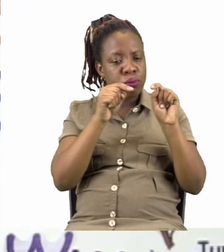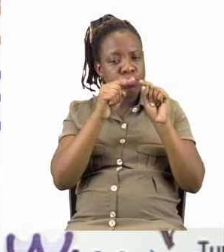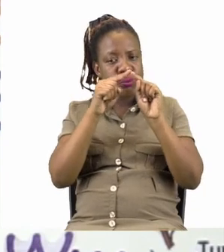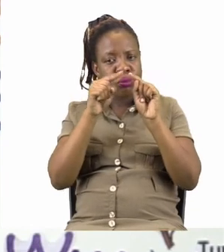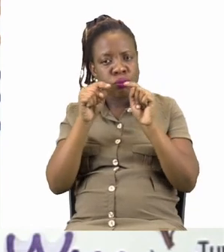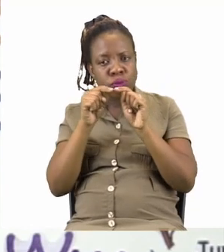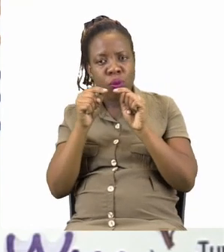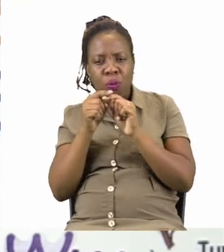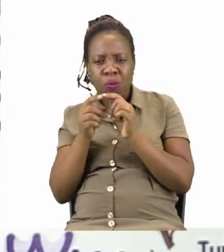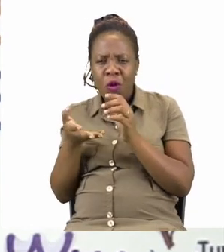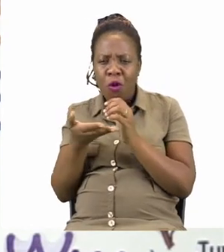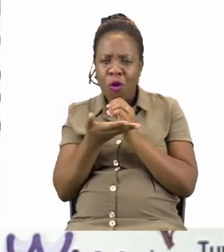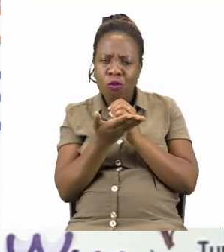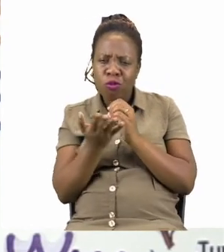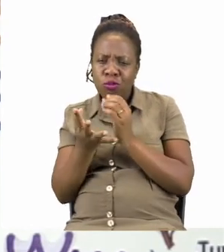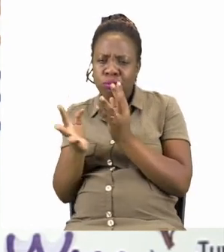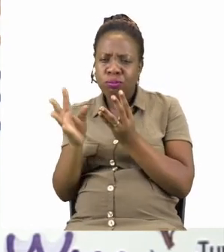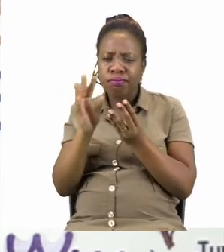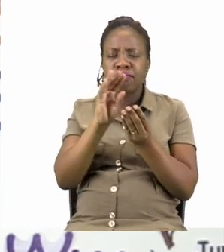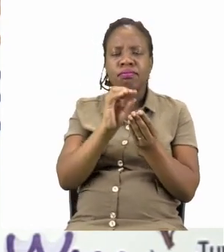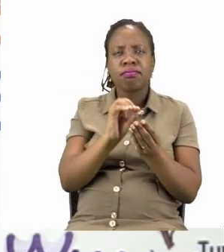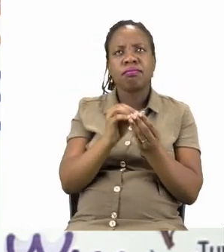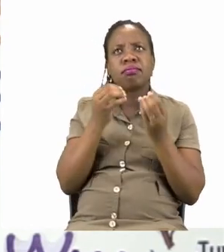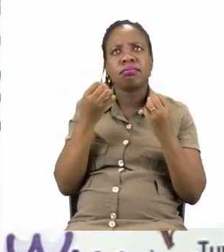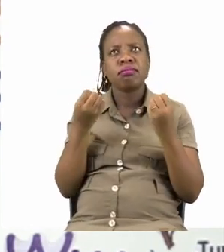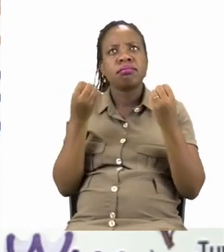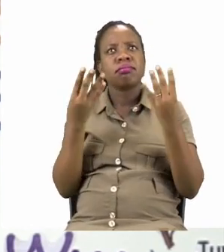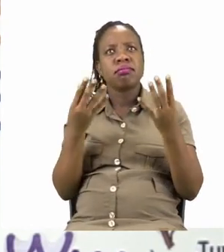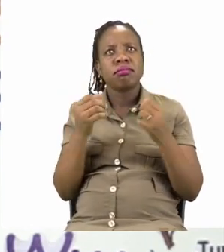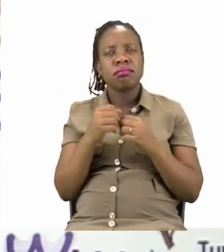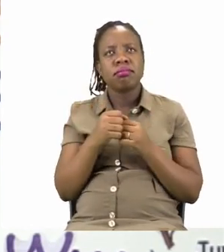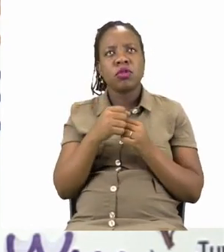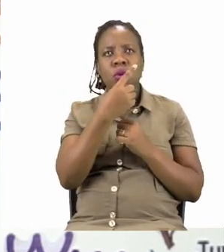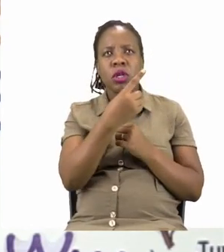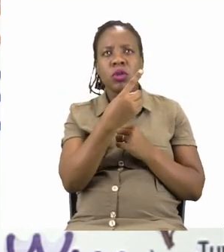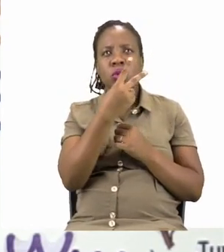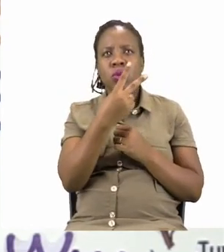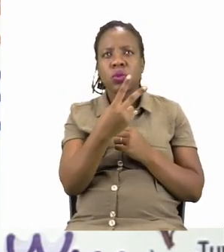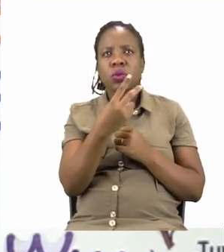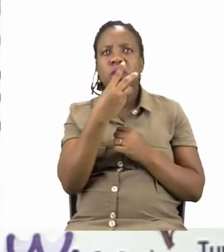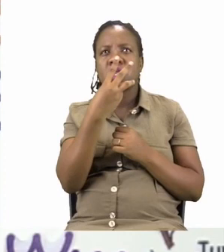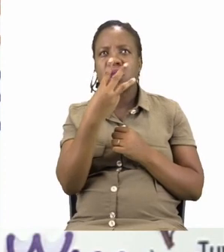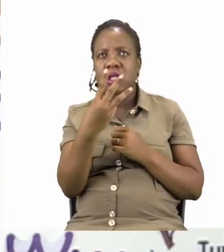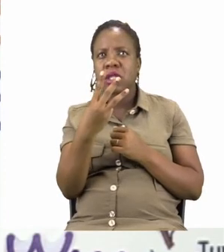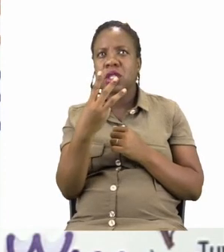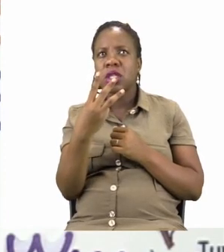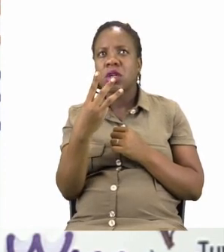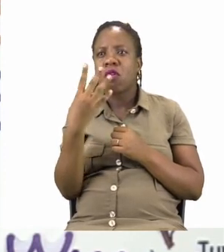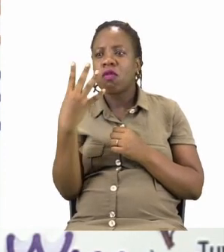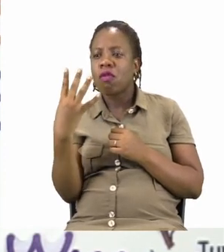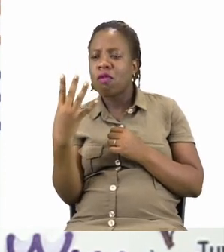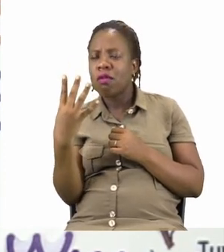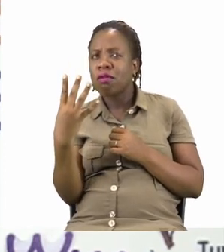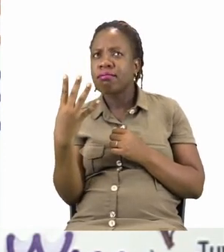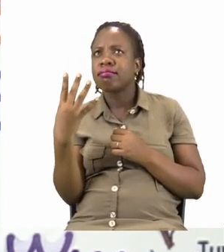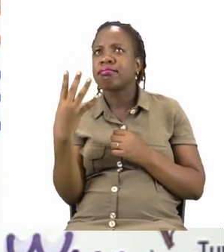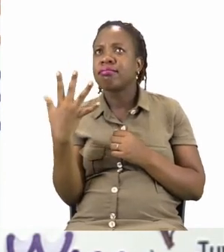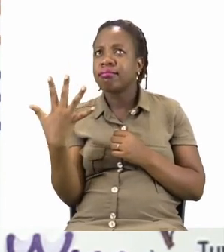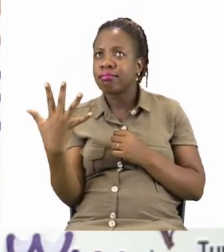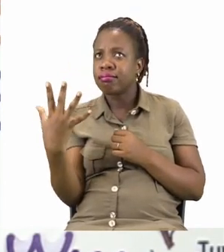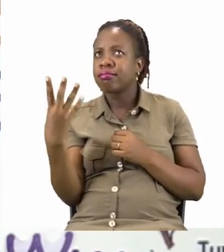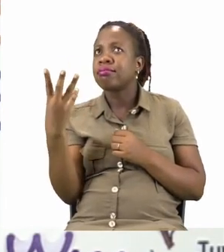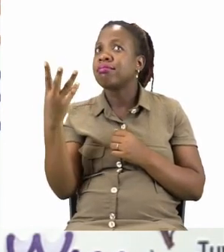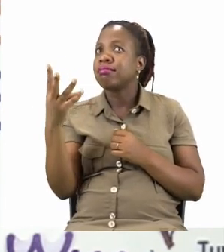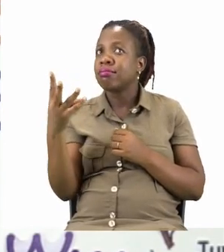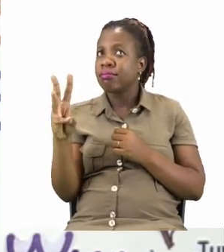and see if we have 6 triangles. 1, 2, 3, 4,